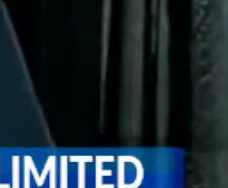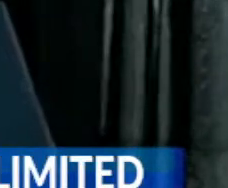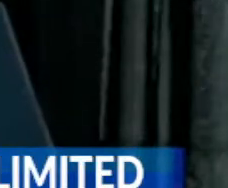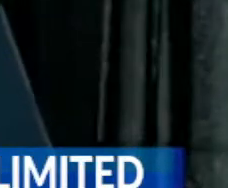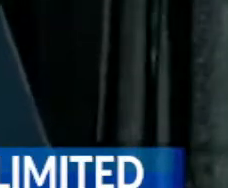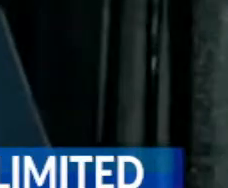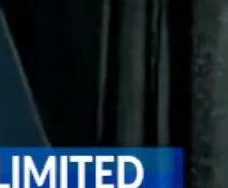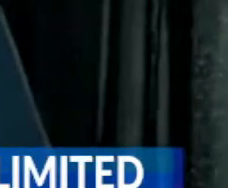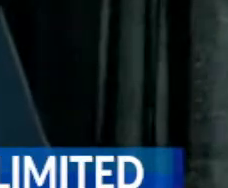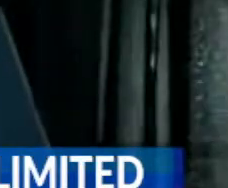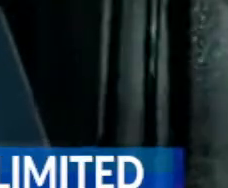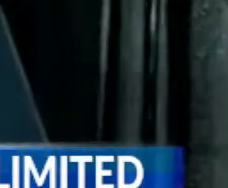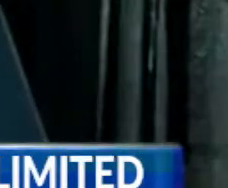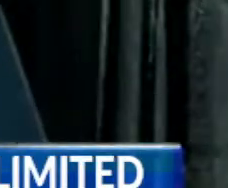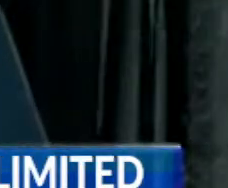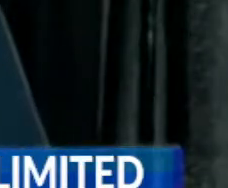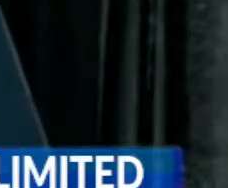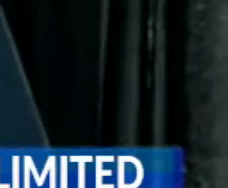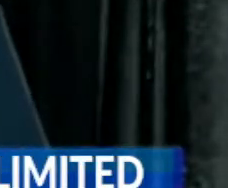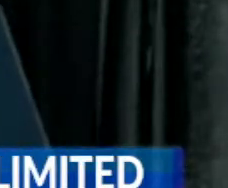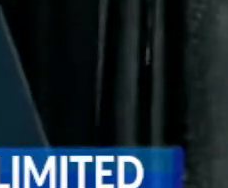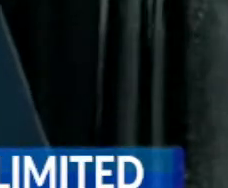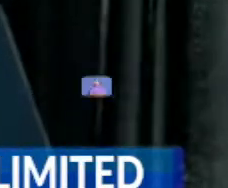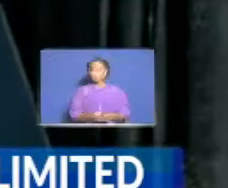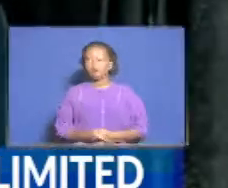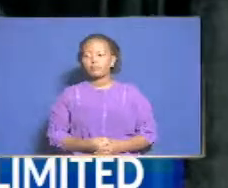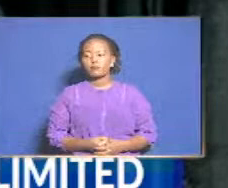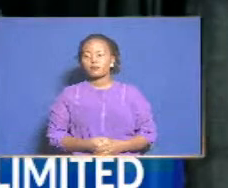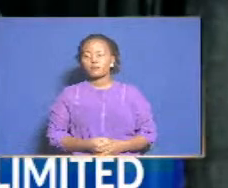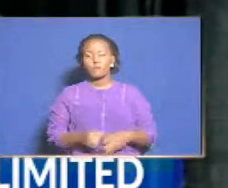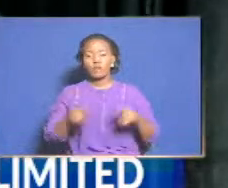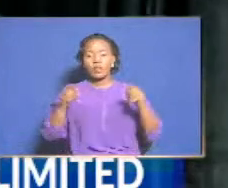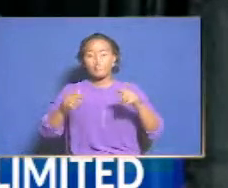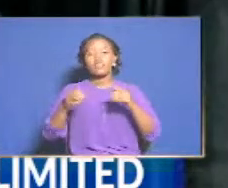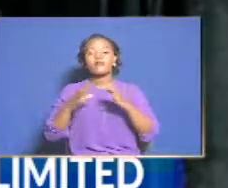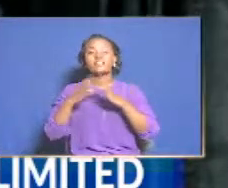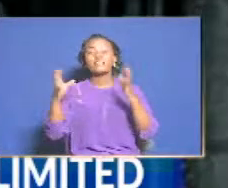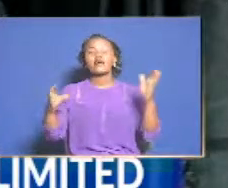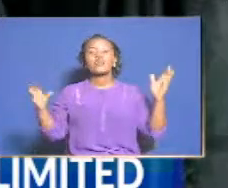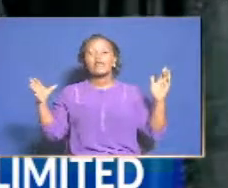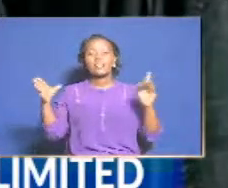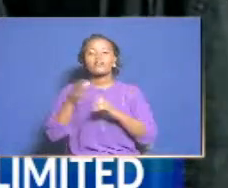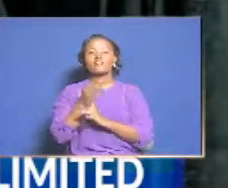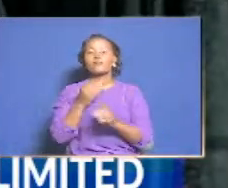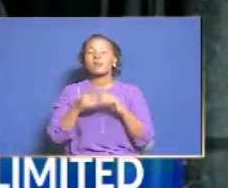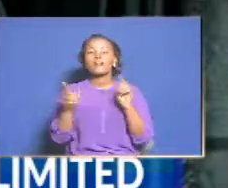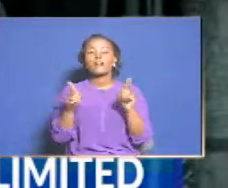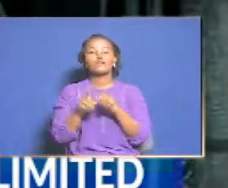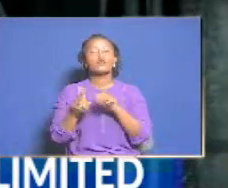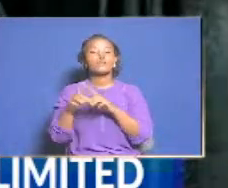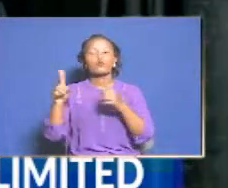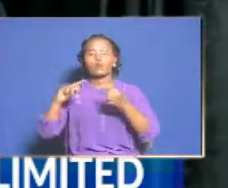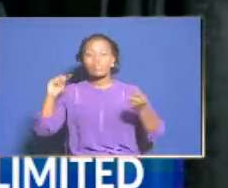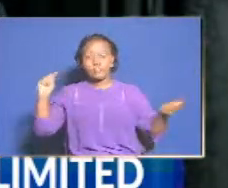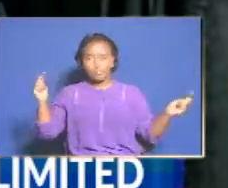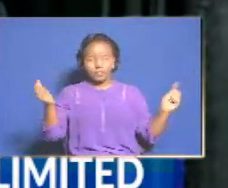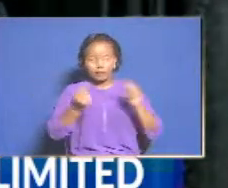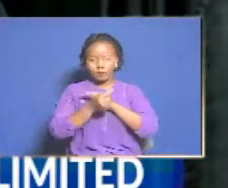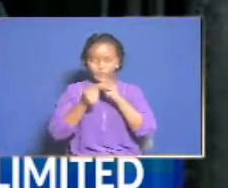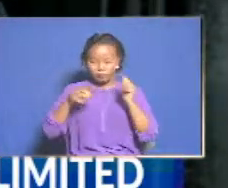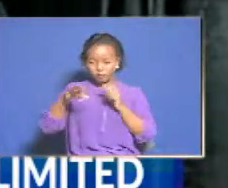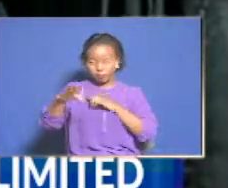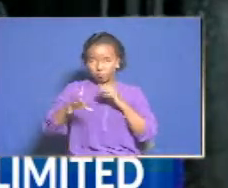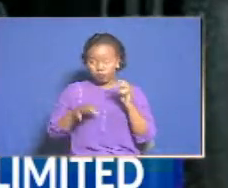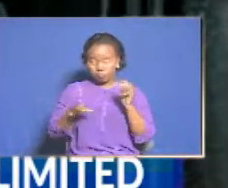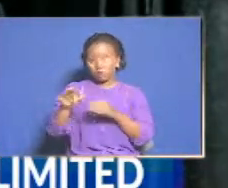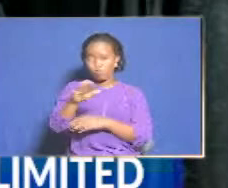This is not only a significant milestone, but also a transformative one for the maritime transport within Lake